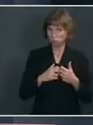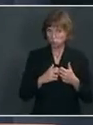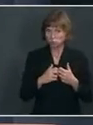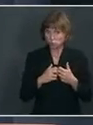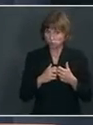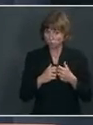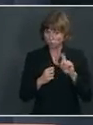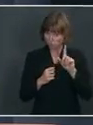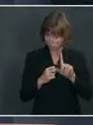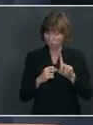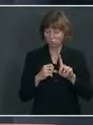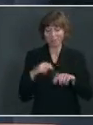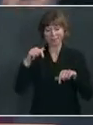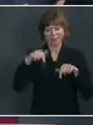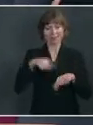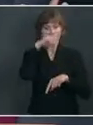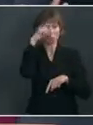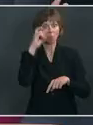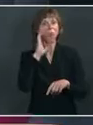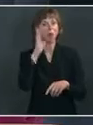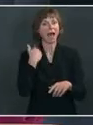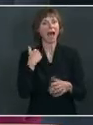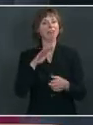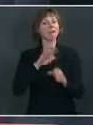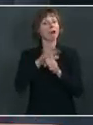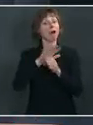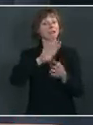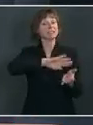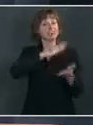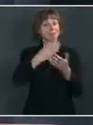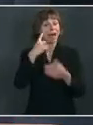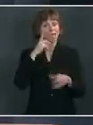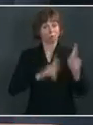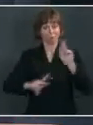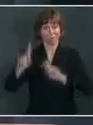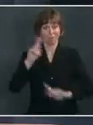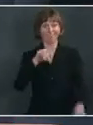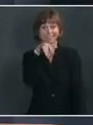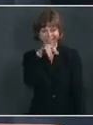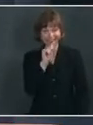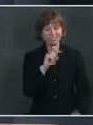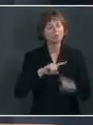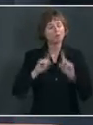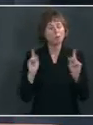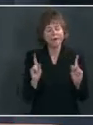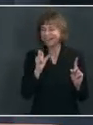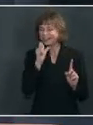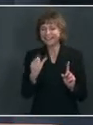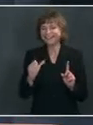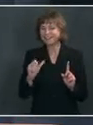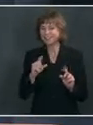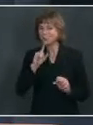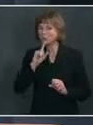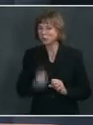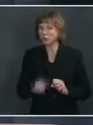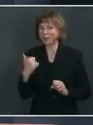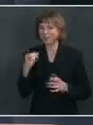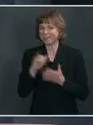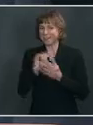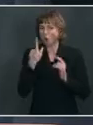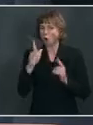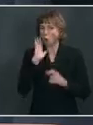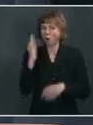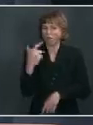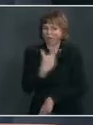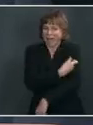summer where we will have enough supply for the public. But that doesn't ensure that everybody will have had a vaccine,